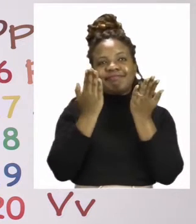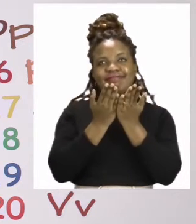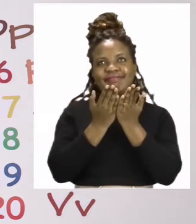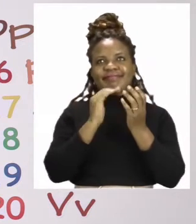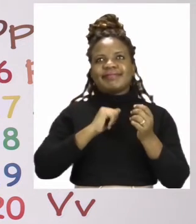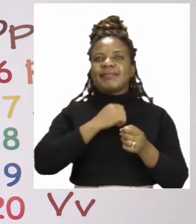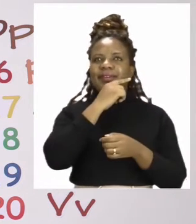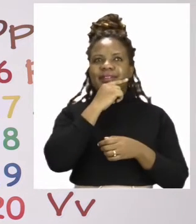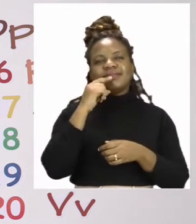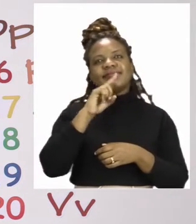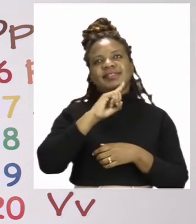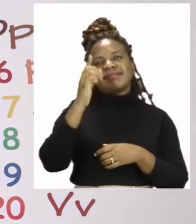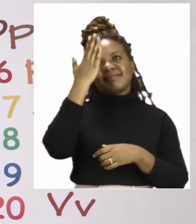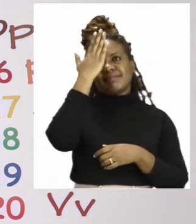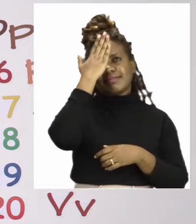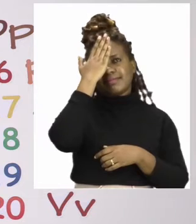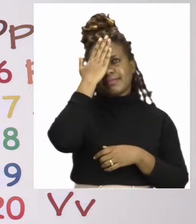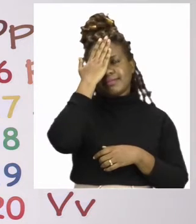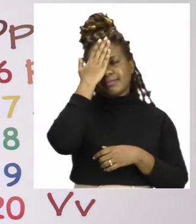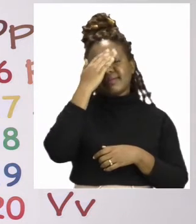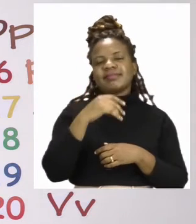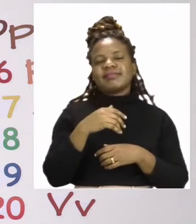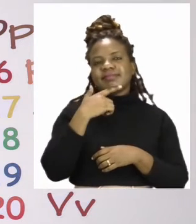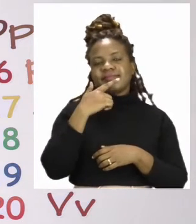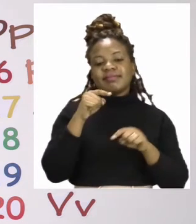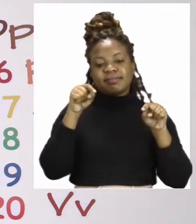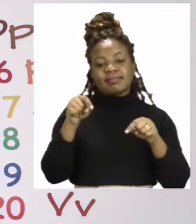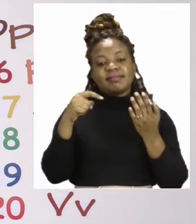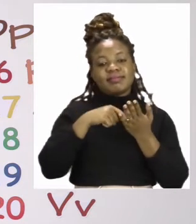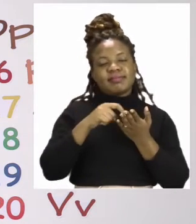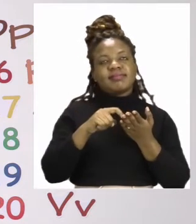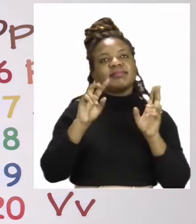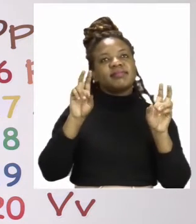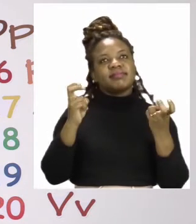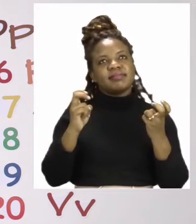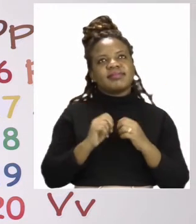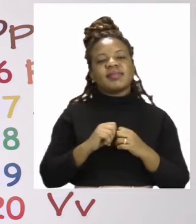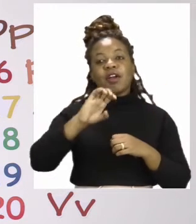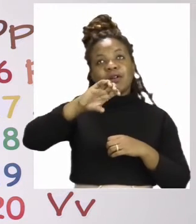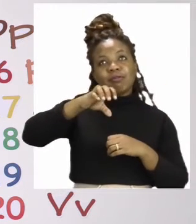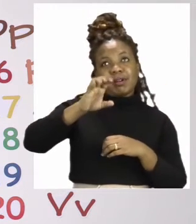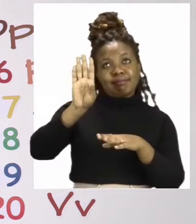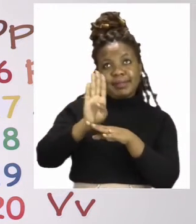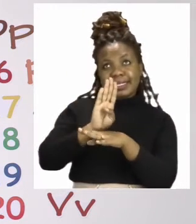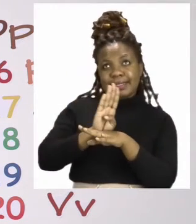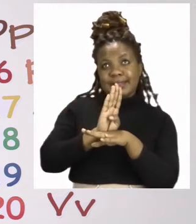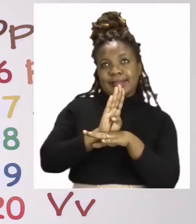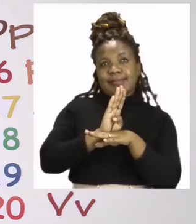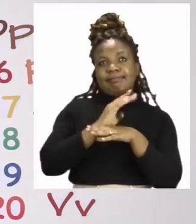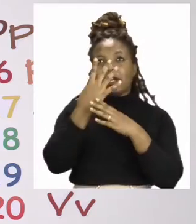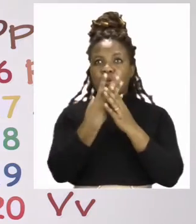for joining me today. Our theme this week is local businesses